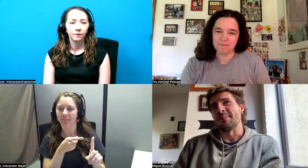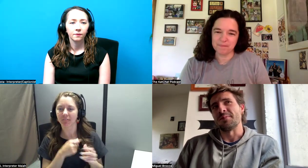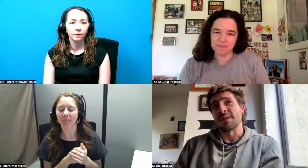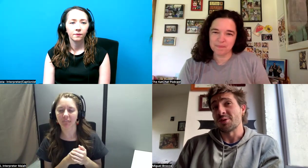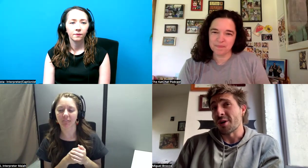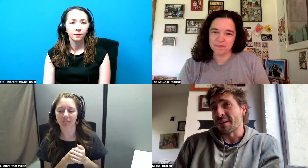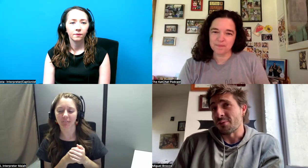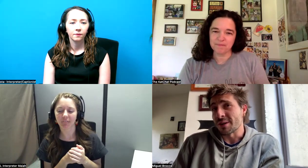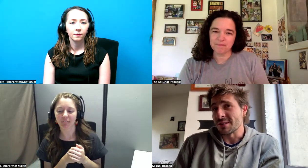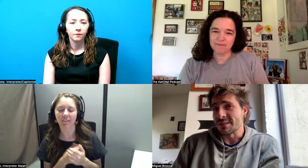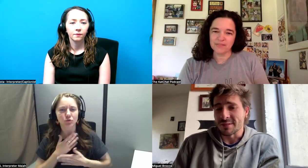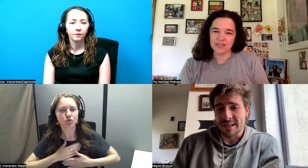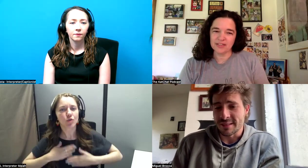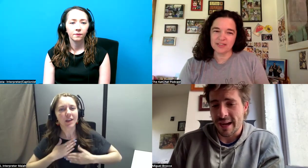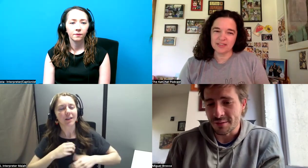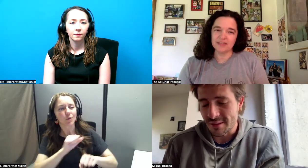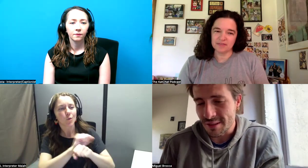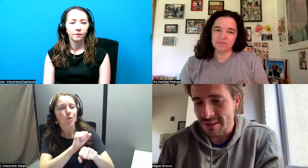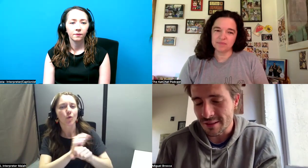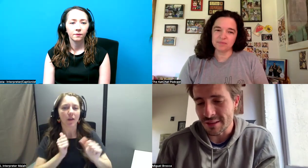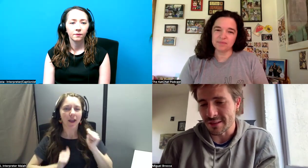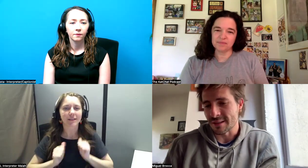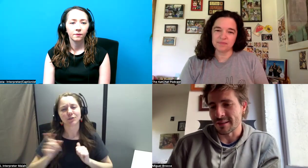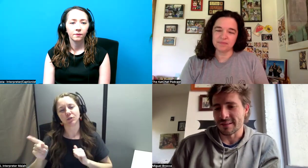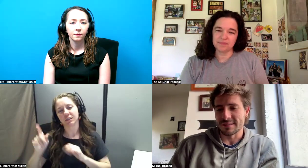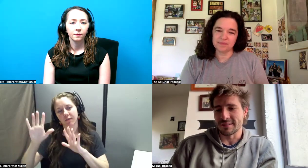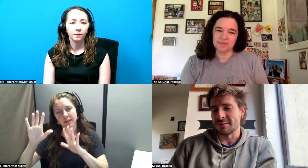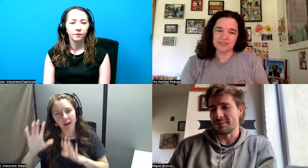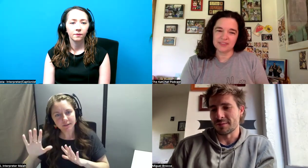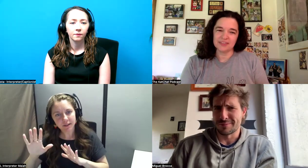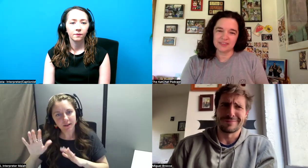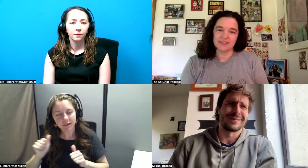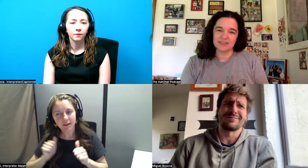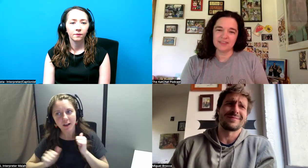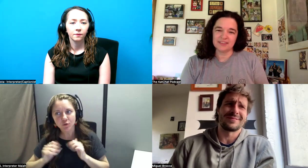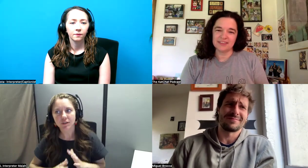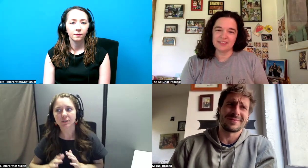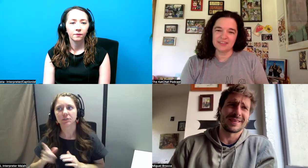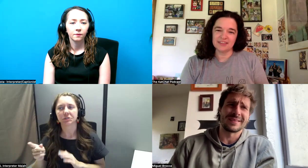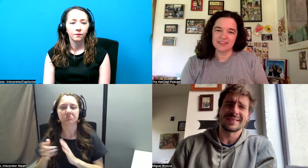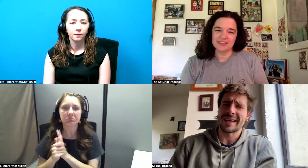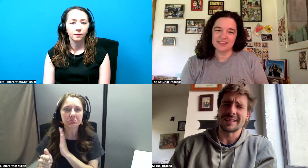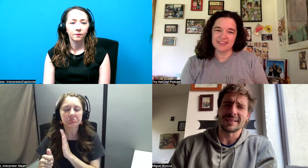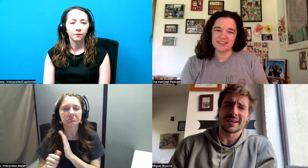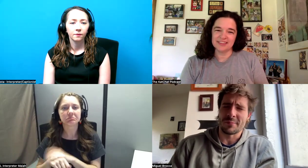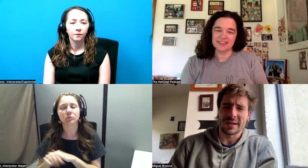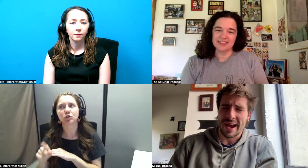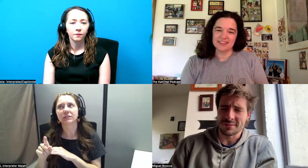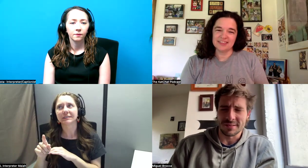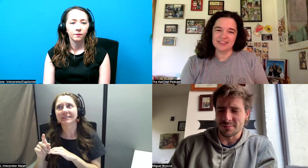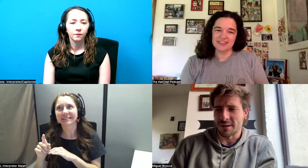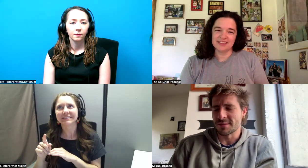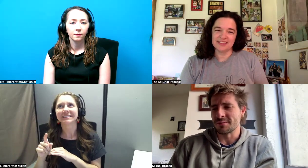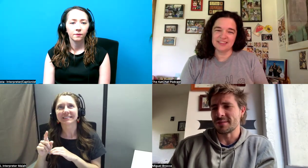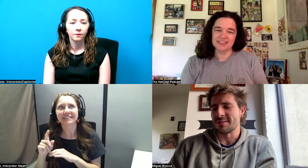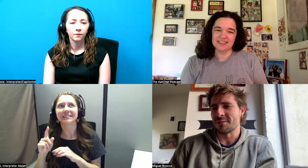like enjoying the work. And she's a fantastic actress, and she's insanely comic